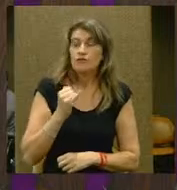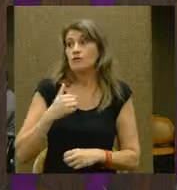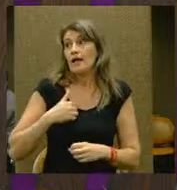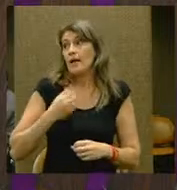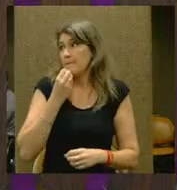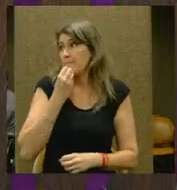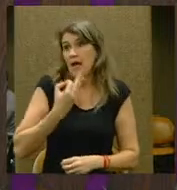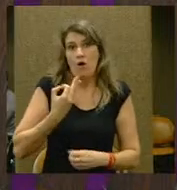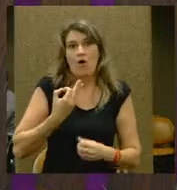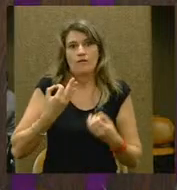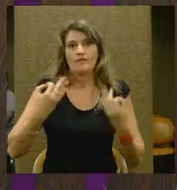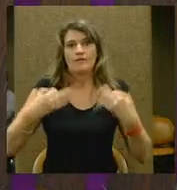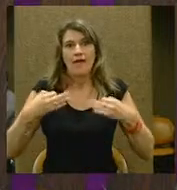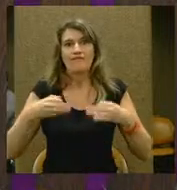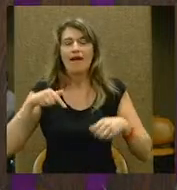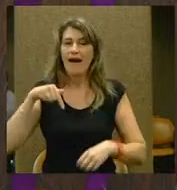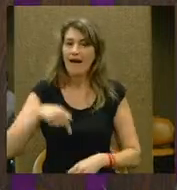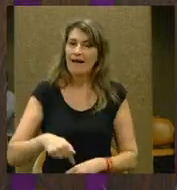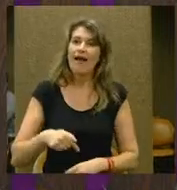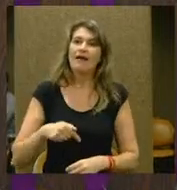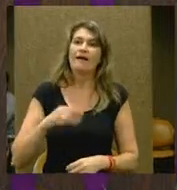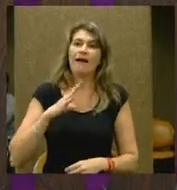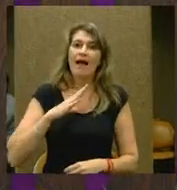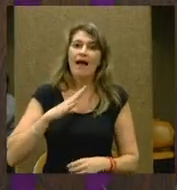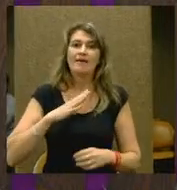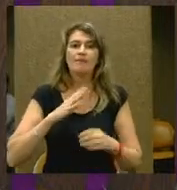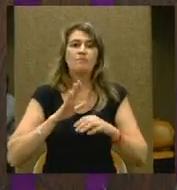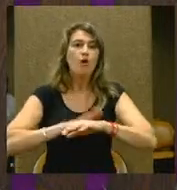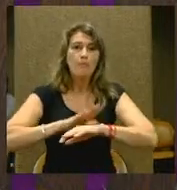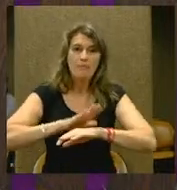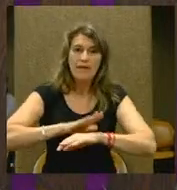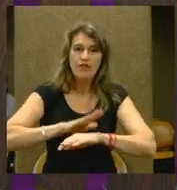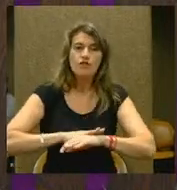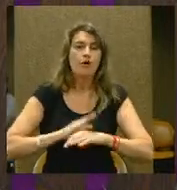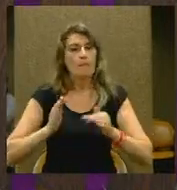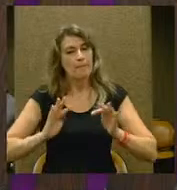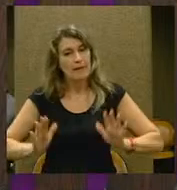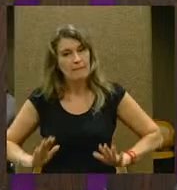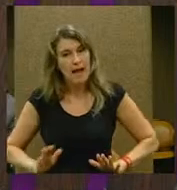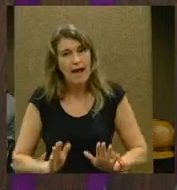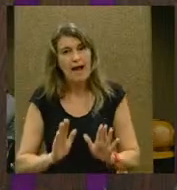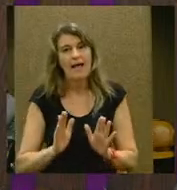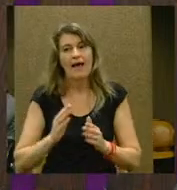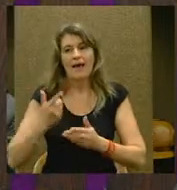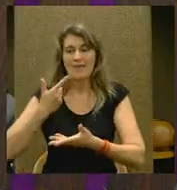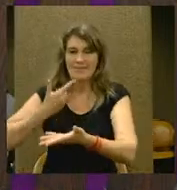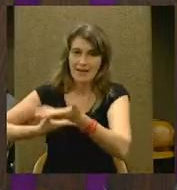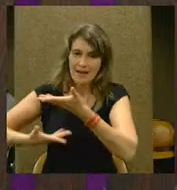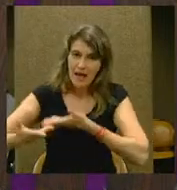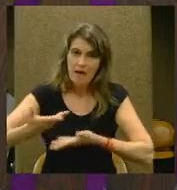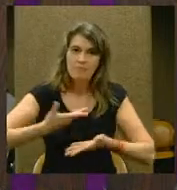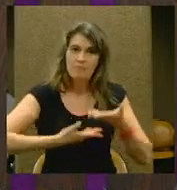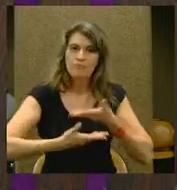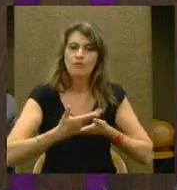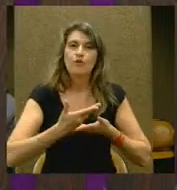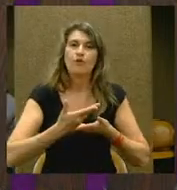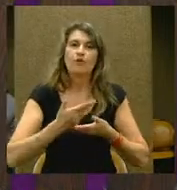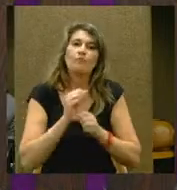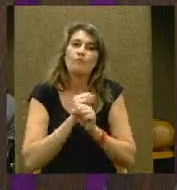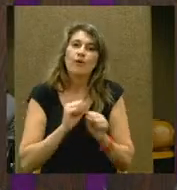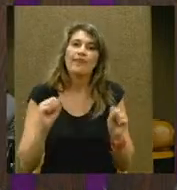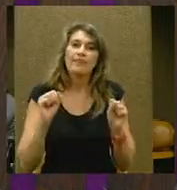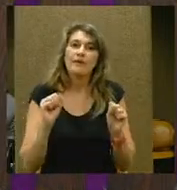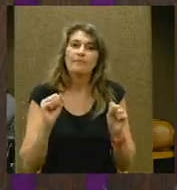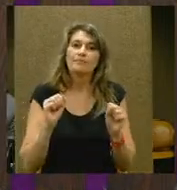And therefore, it's a privilege to be able to have these events for exchanging and for